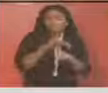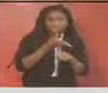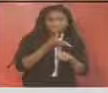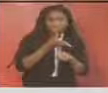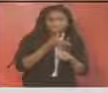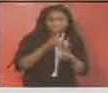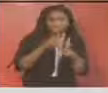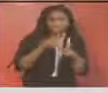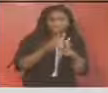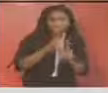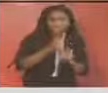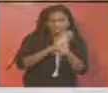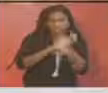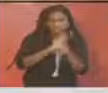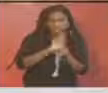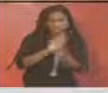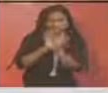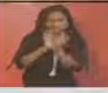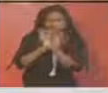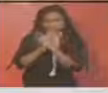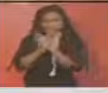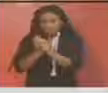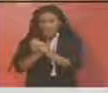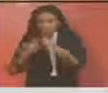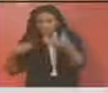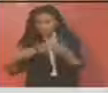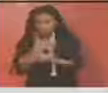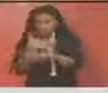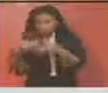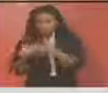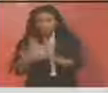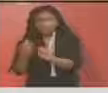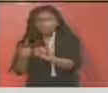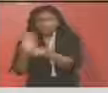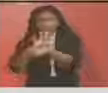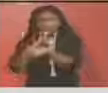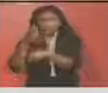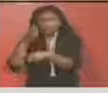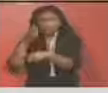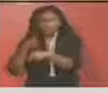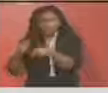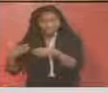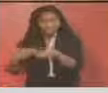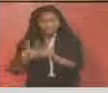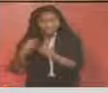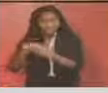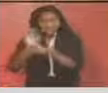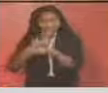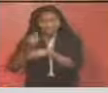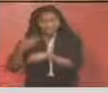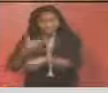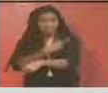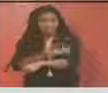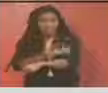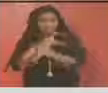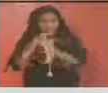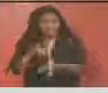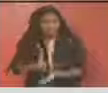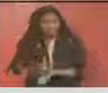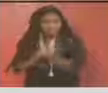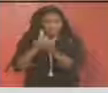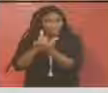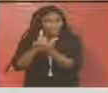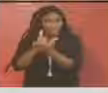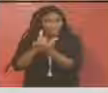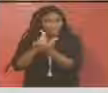quickly from person to person or result in reduced vaccine efficacy. And I'm going to focus on how those variants arise and